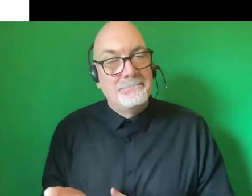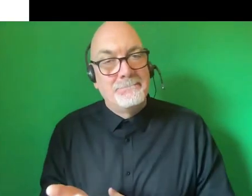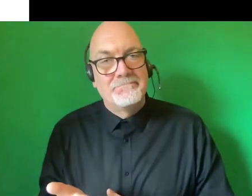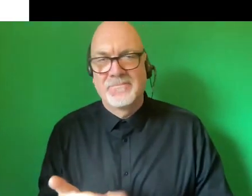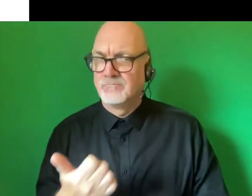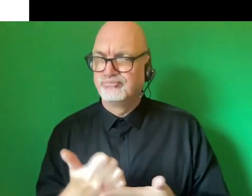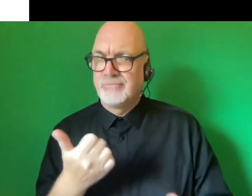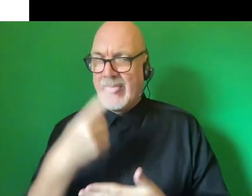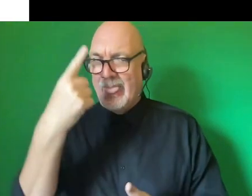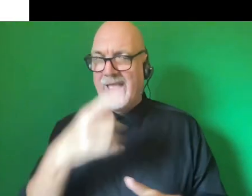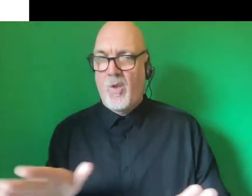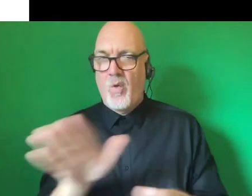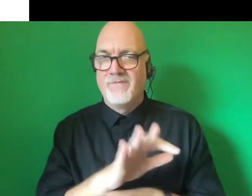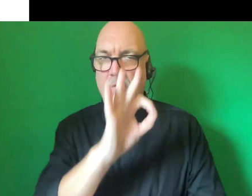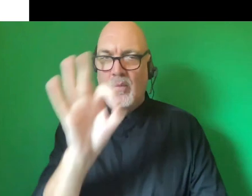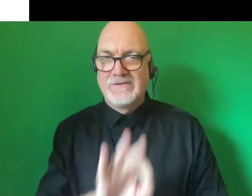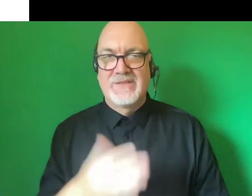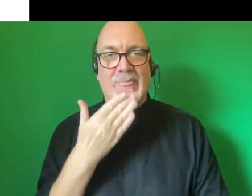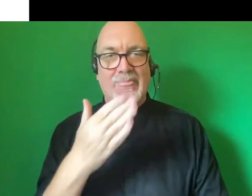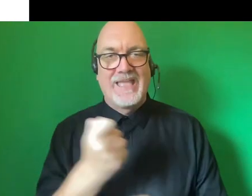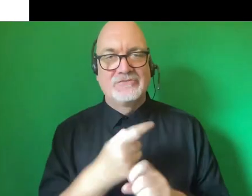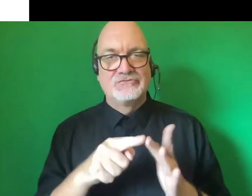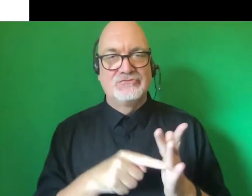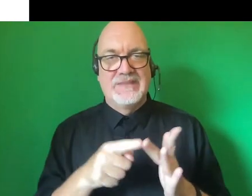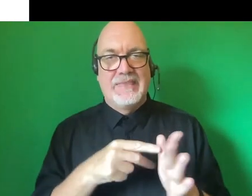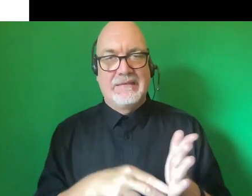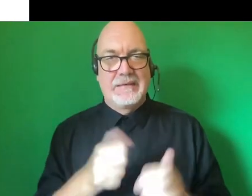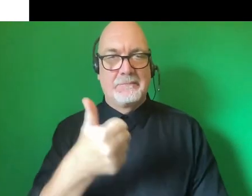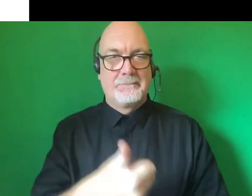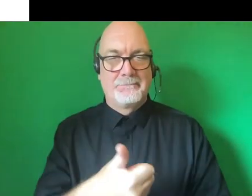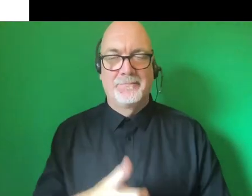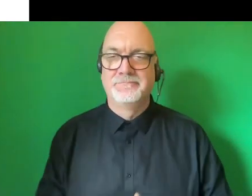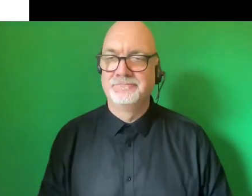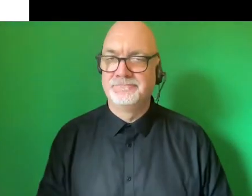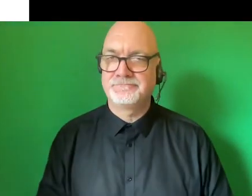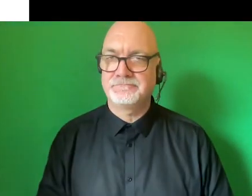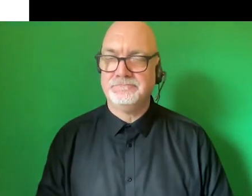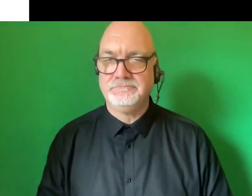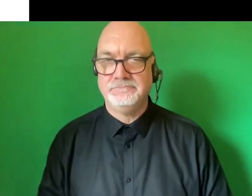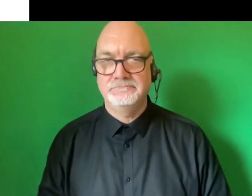Brilliant, I think that's all the questions that we've managed to cover. So thanks very much, Gillian.